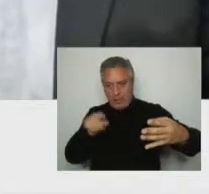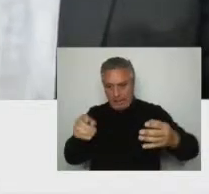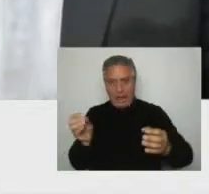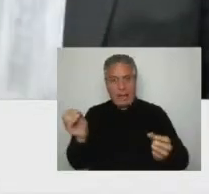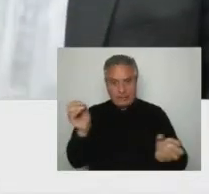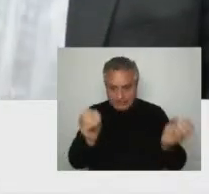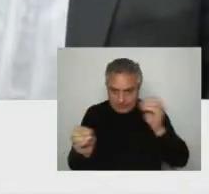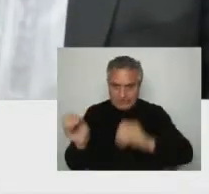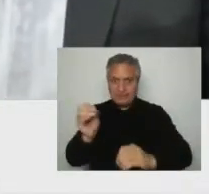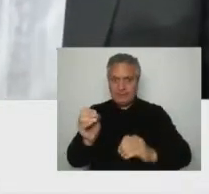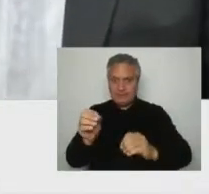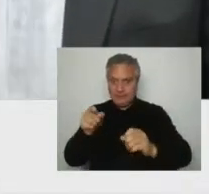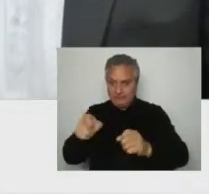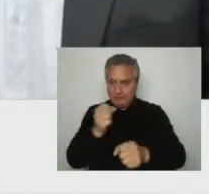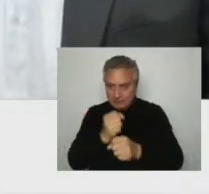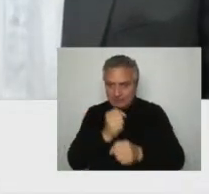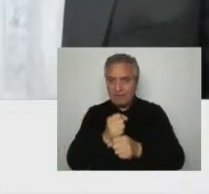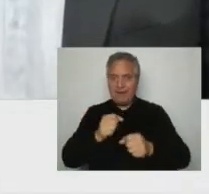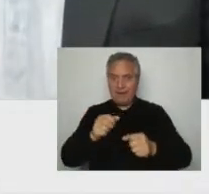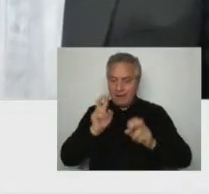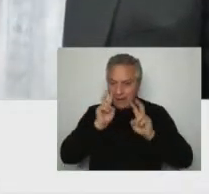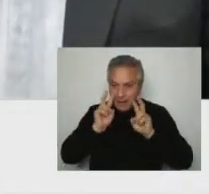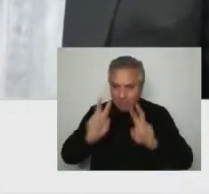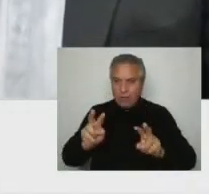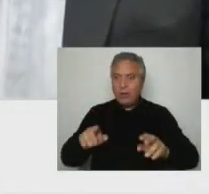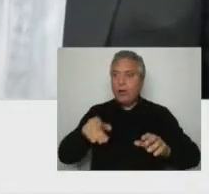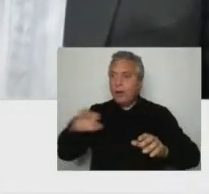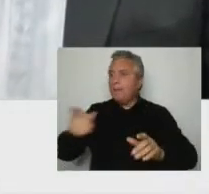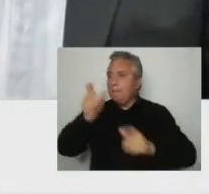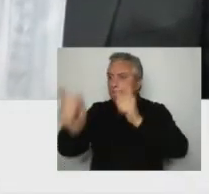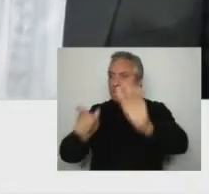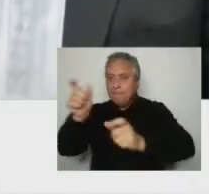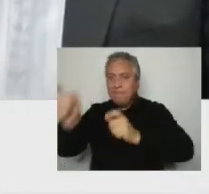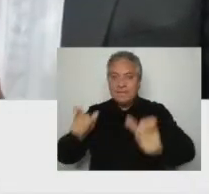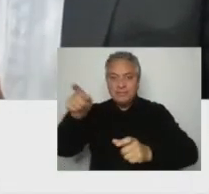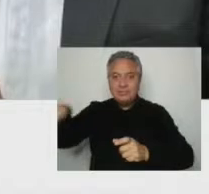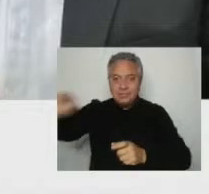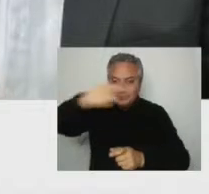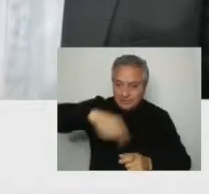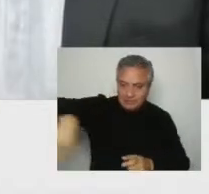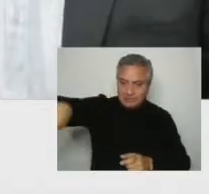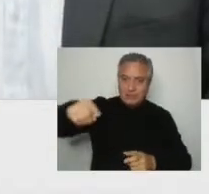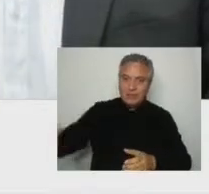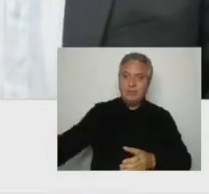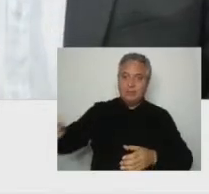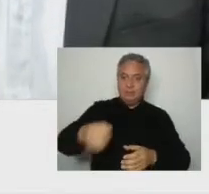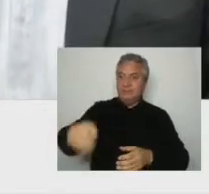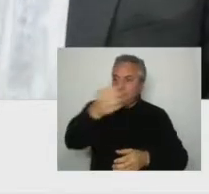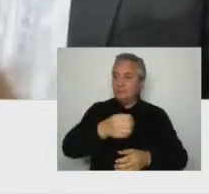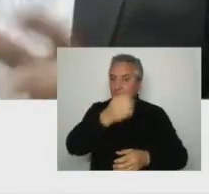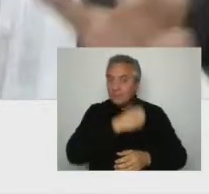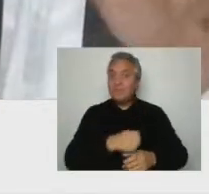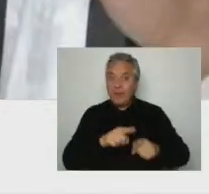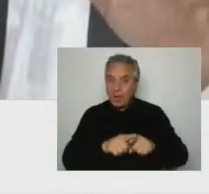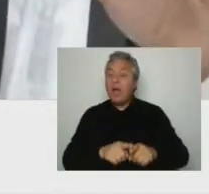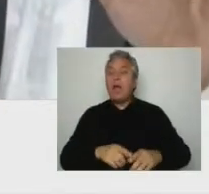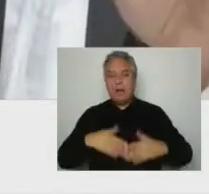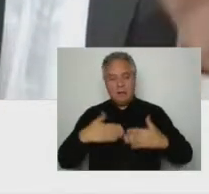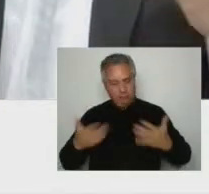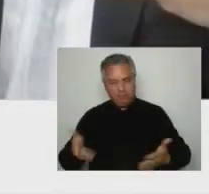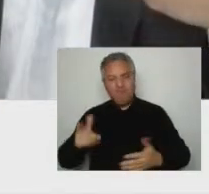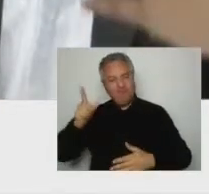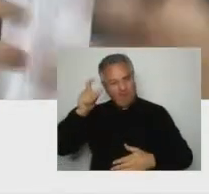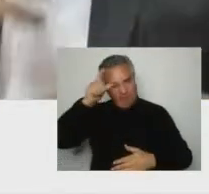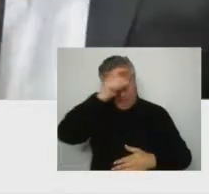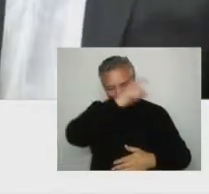we realize the next step would be to design products for all individuals in the formal